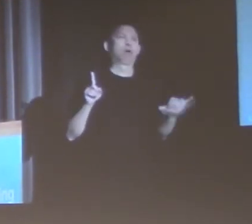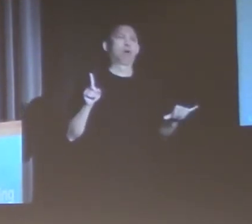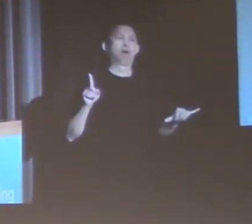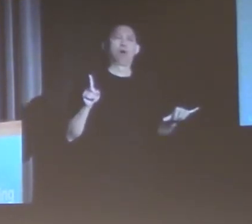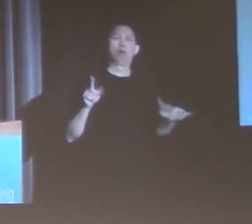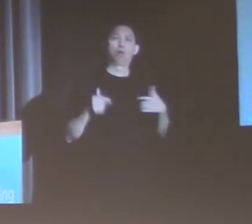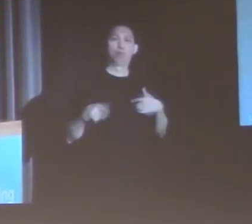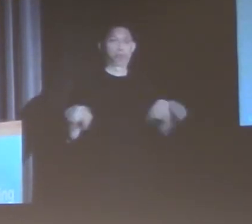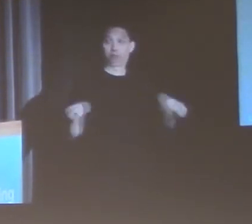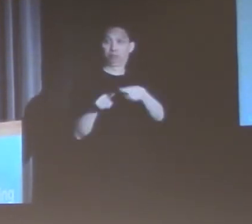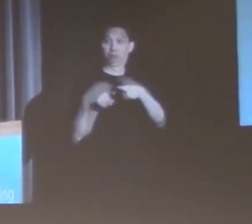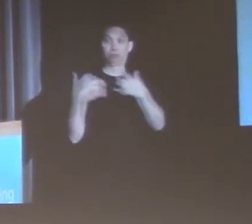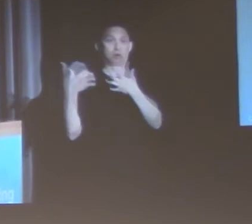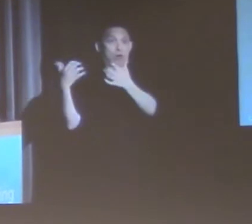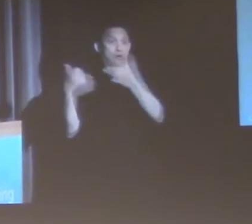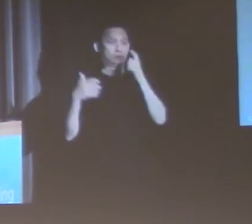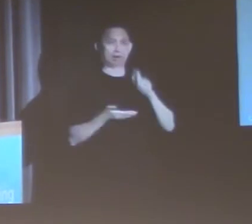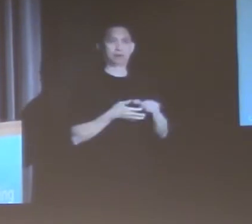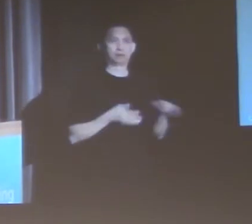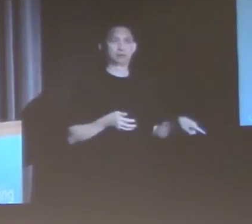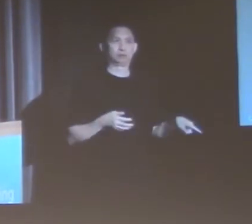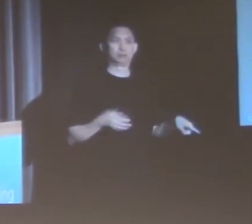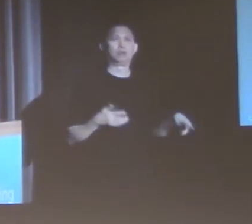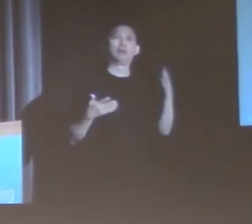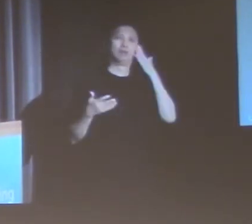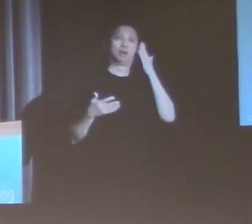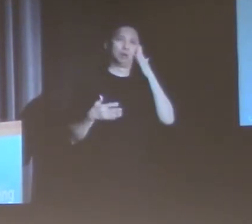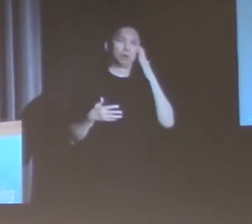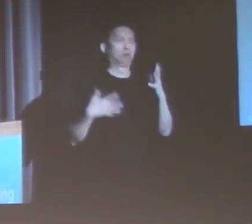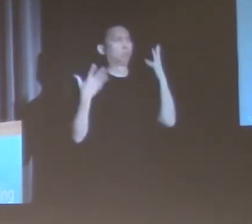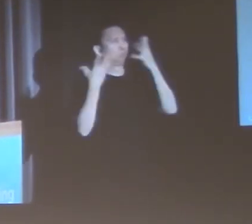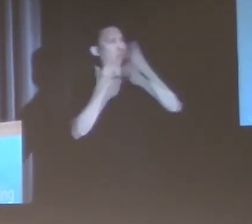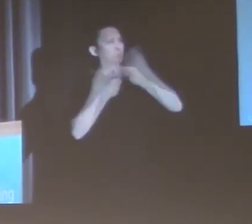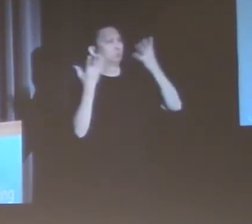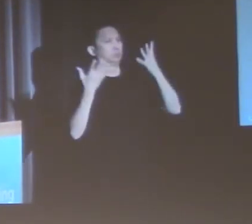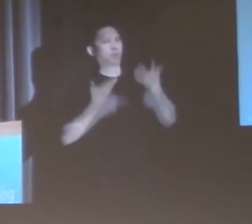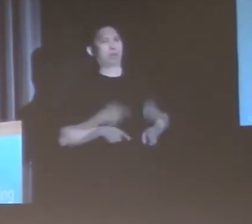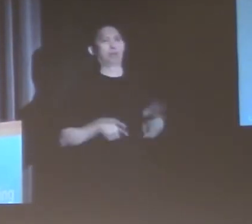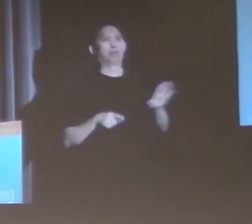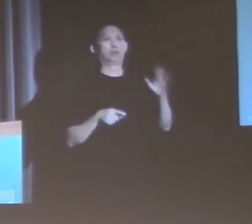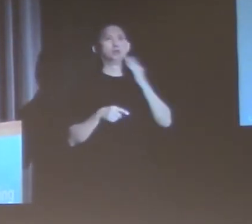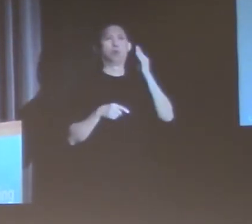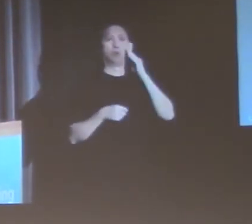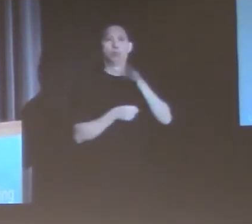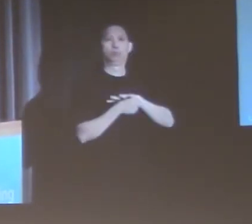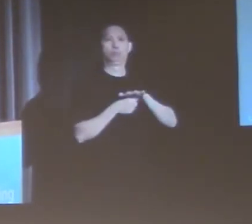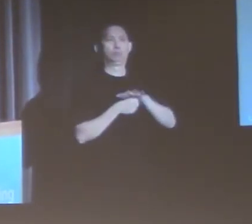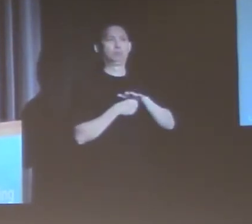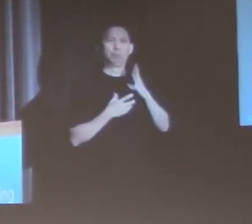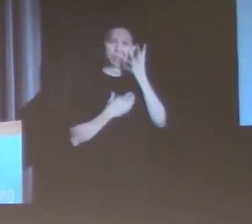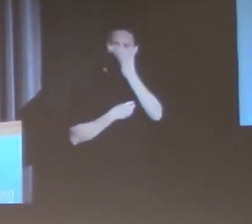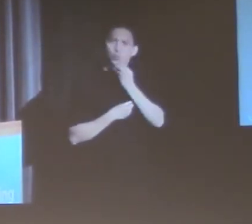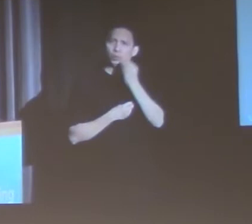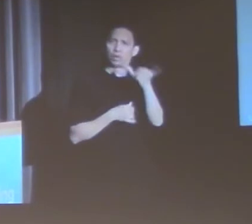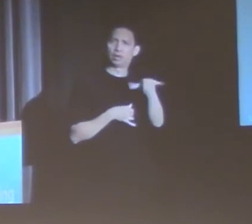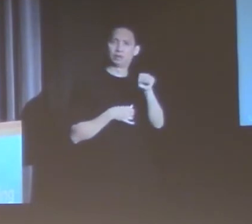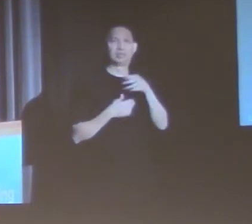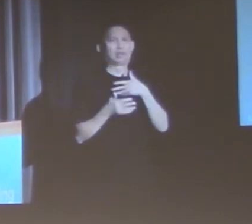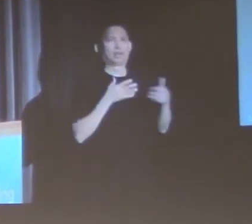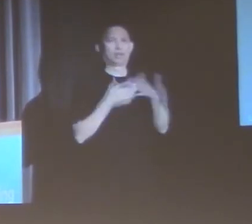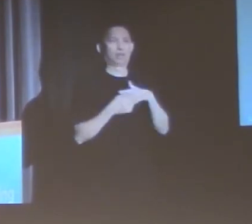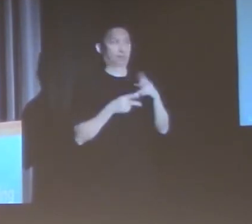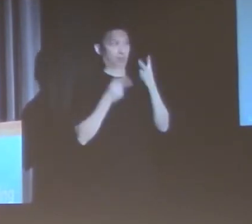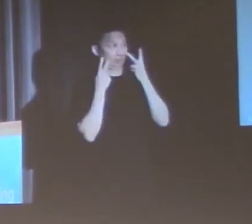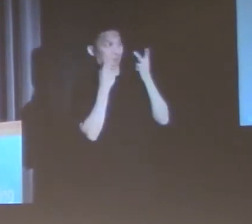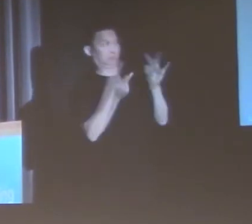inherent behind everything that's going on in his home region, which has a lot of conflicts and everything. And so it's